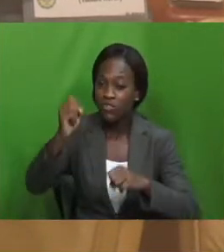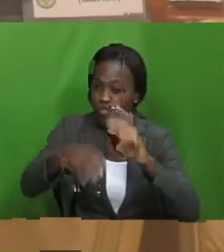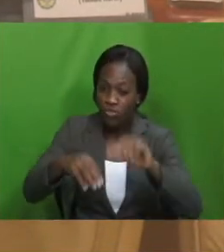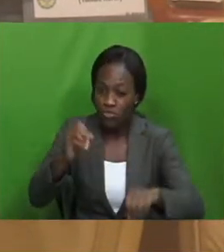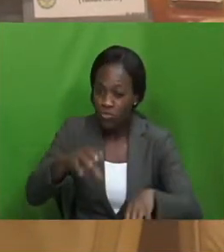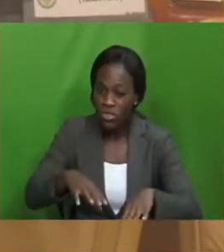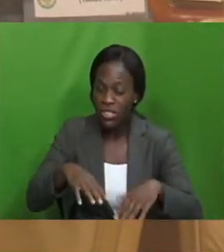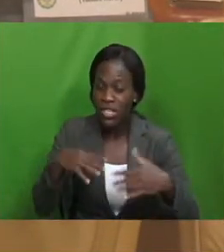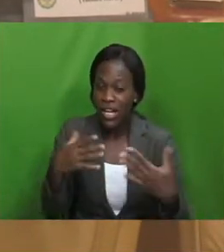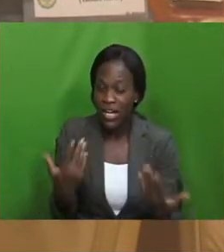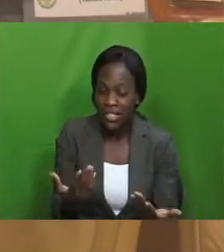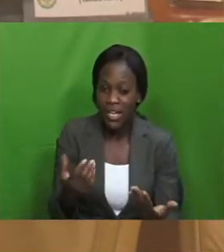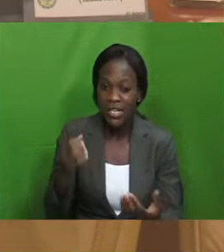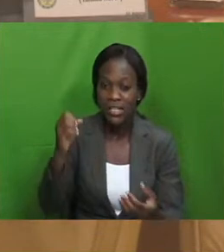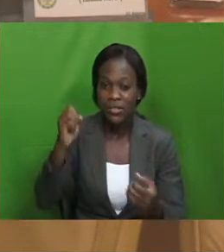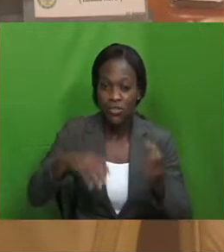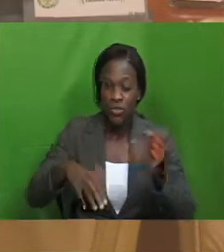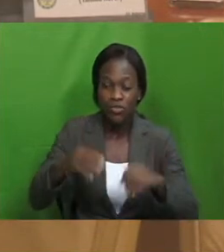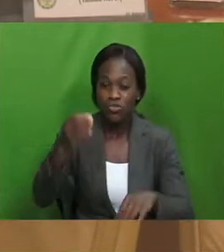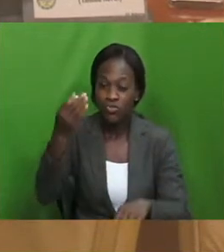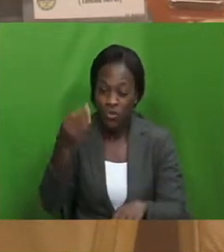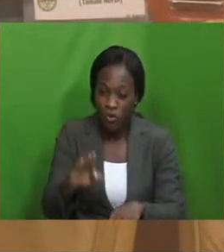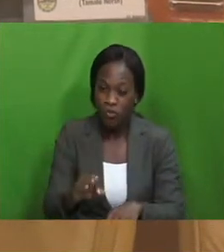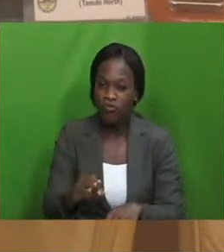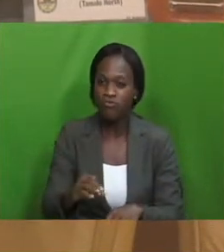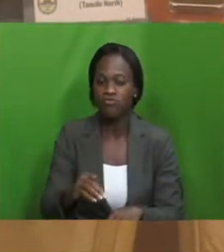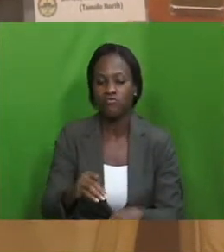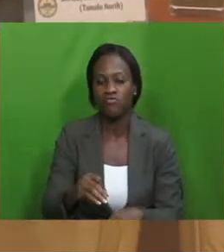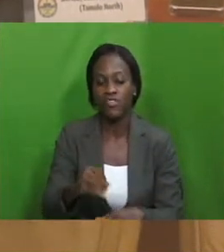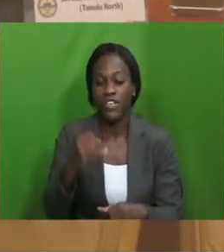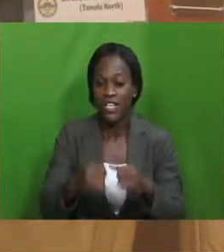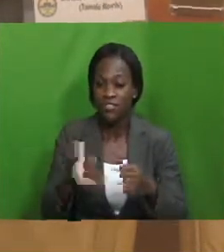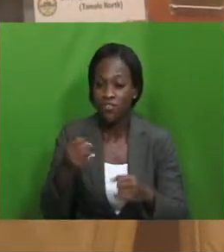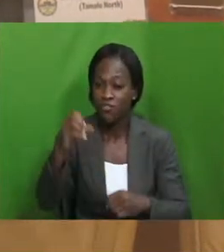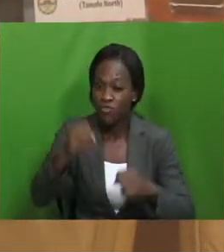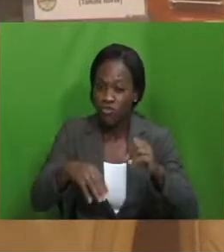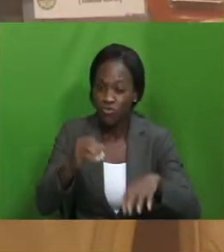deferred to Tuesday, 3rd August 2021.